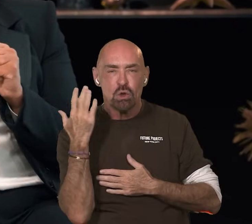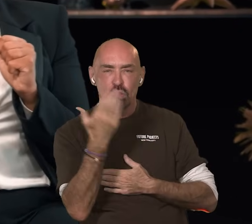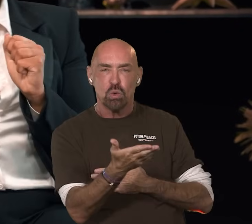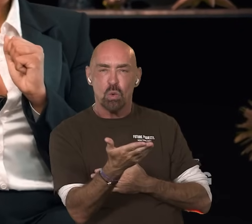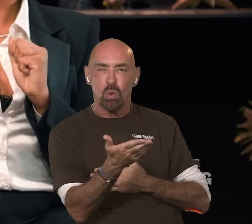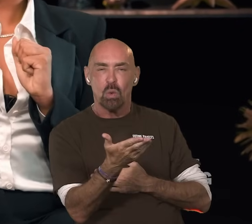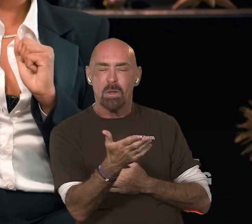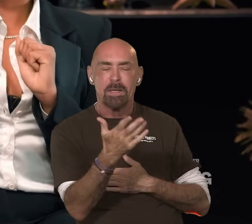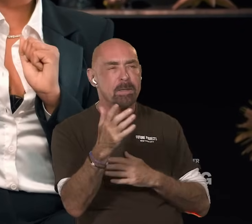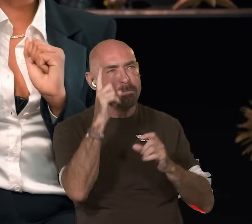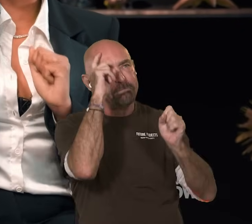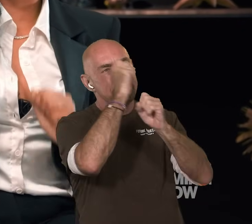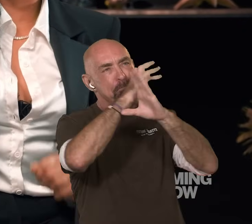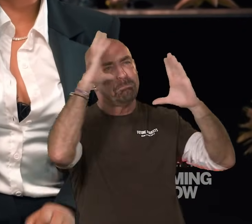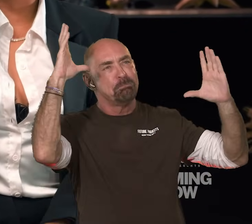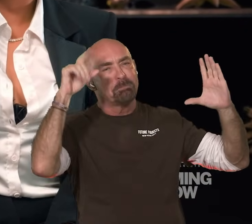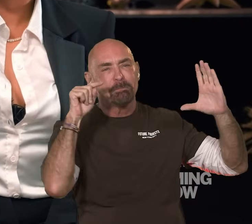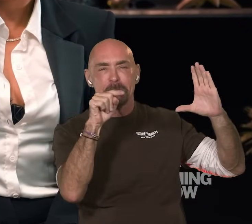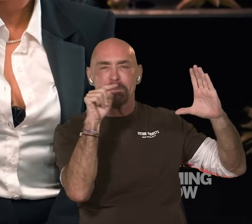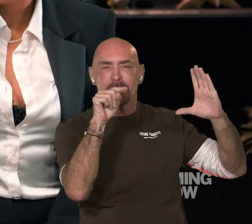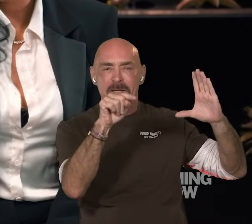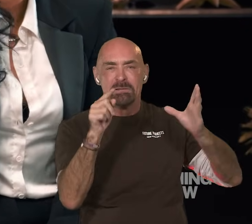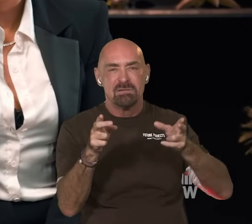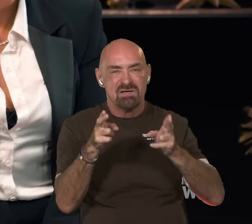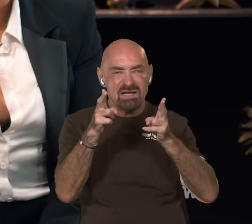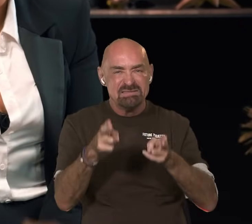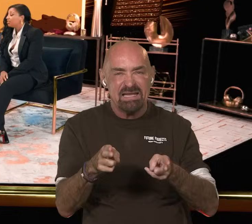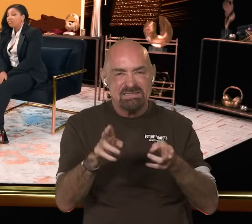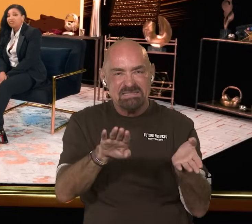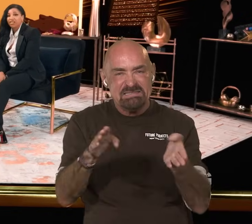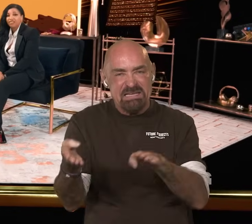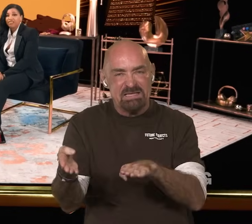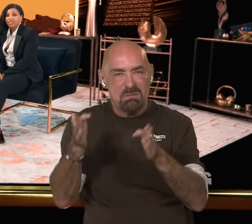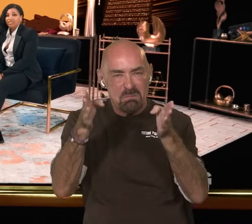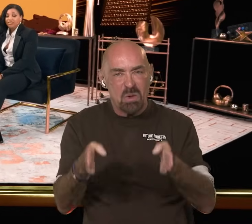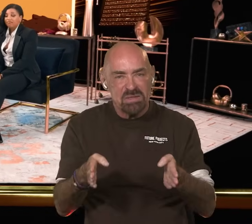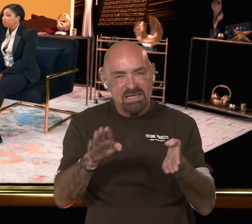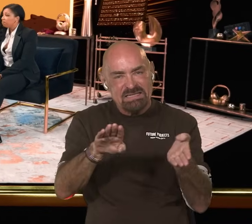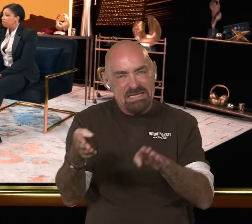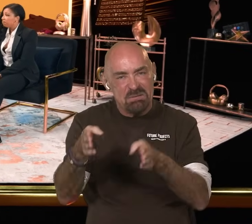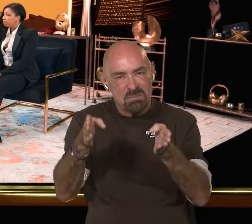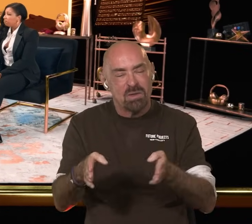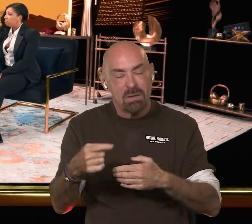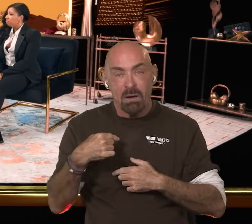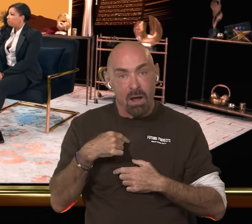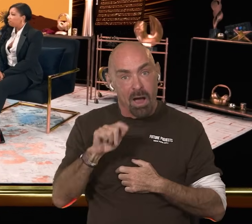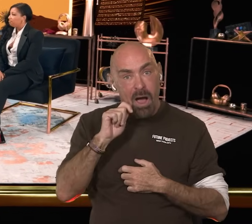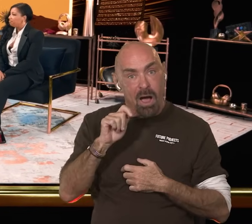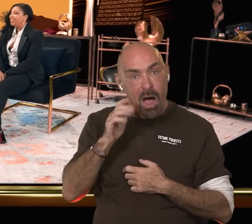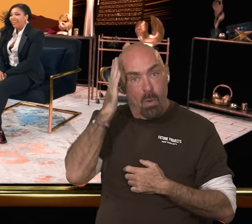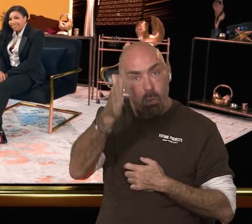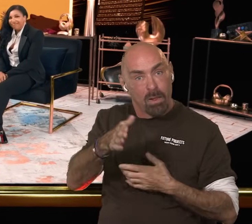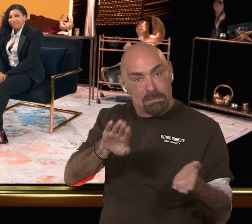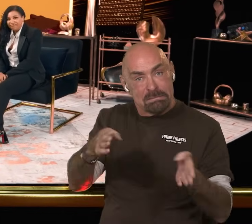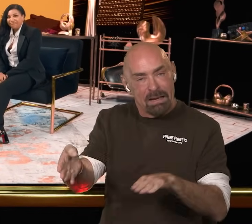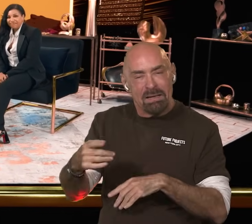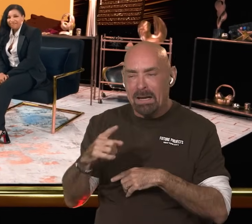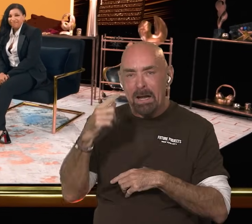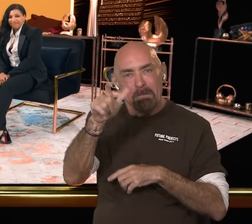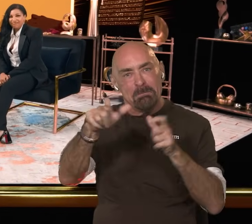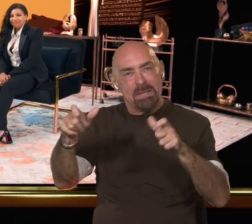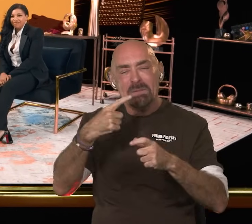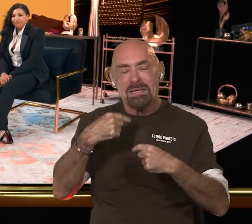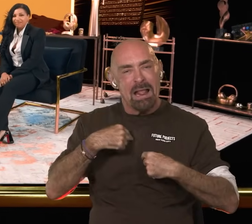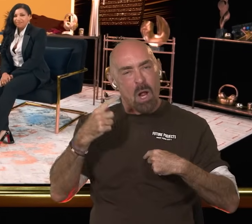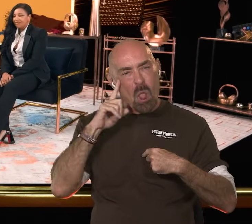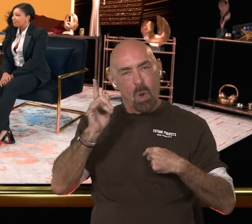For you, I picture a dead body, you know? Oh, well, that makes sense. I mean, I would die quickly. Yeah. People have always said I look